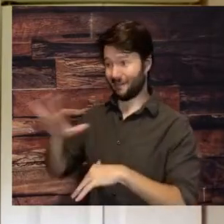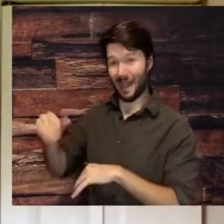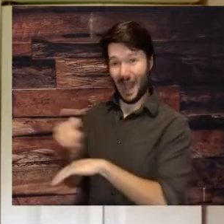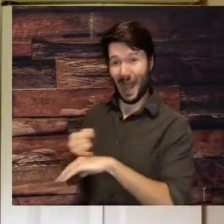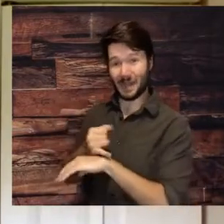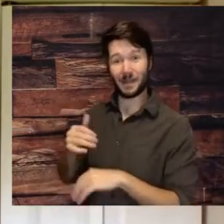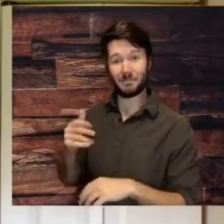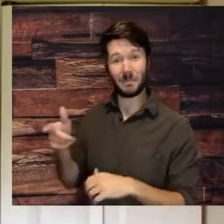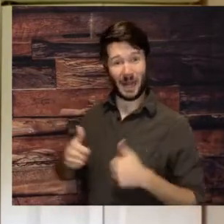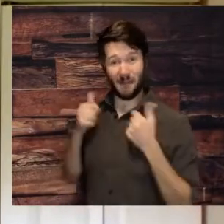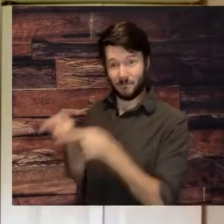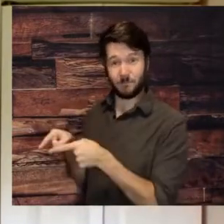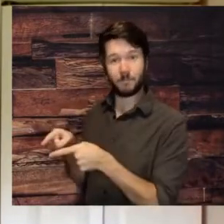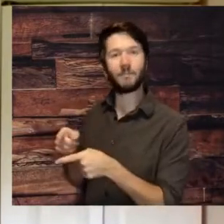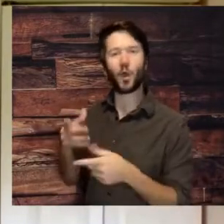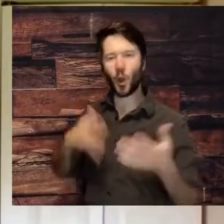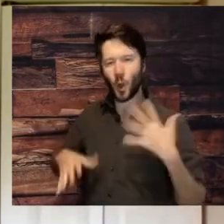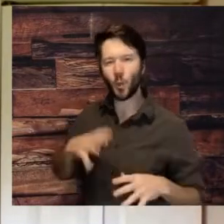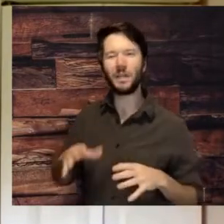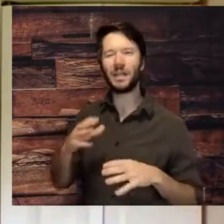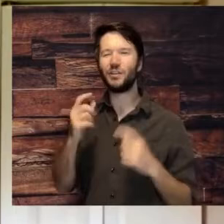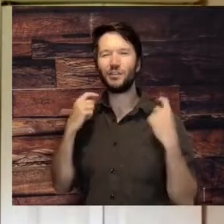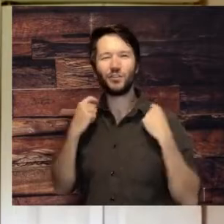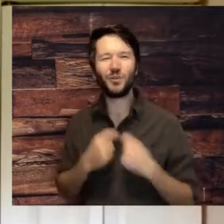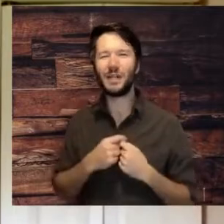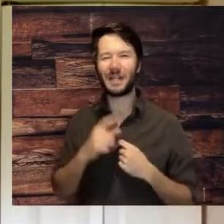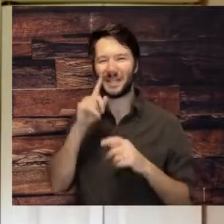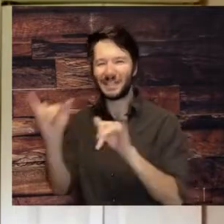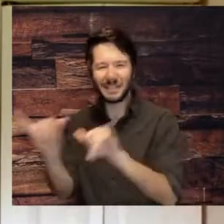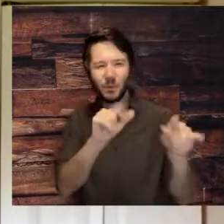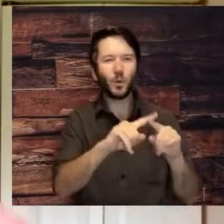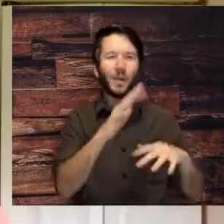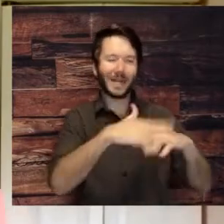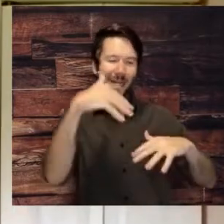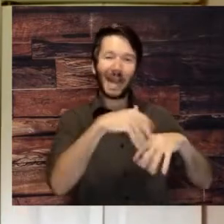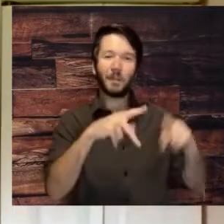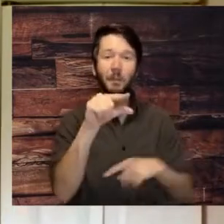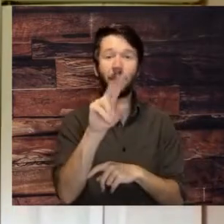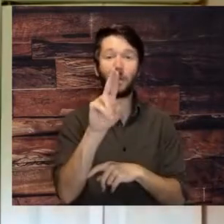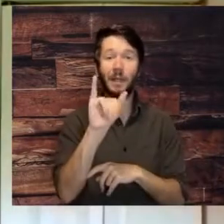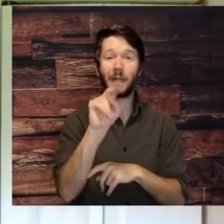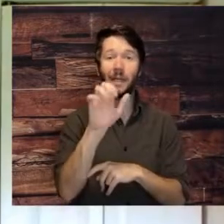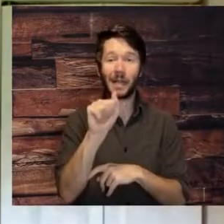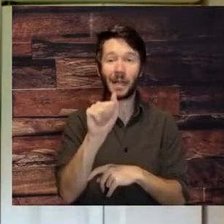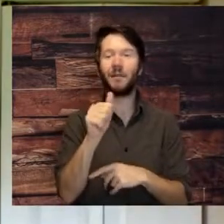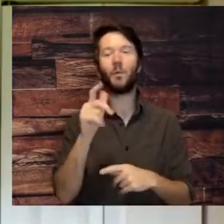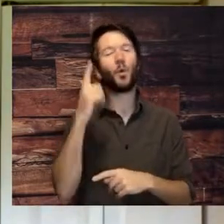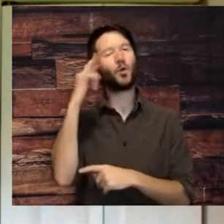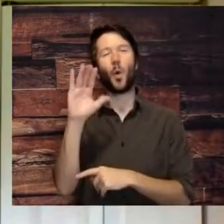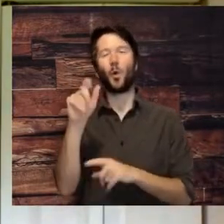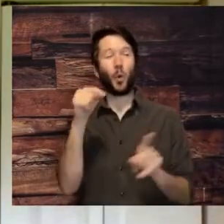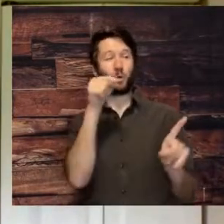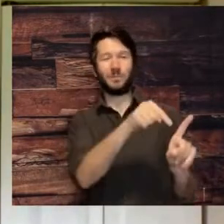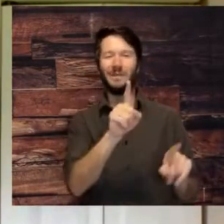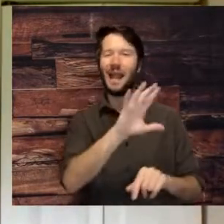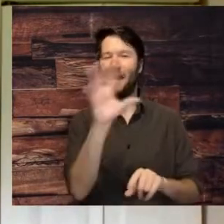the island that they live on, wear clothing and jewelry, similar to the native people of Guinea, where the Gold Coast is in